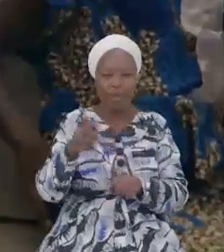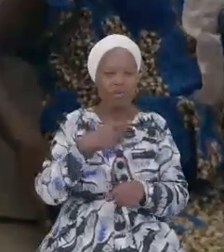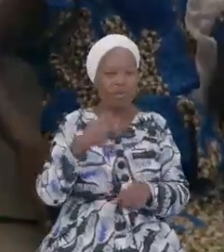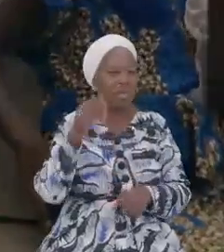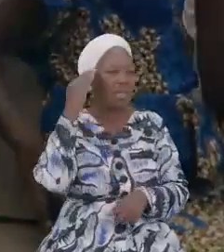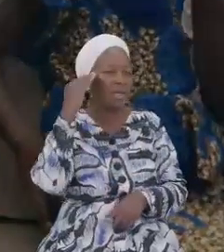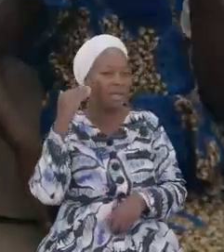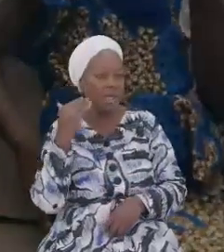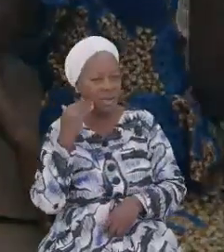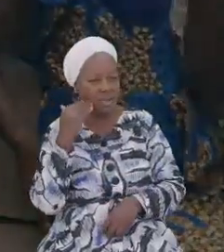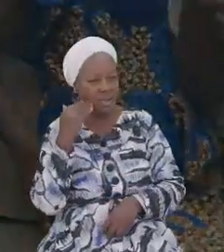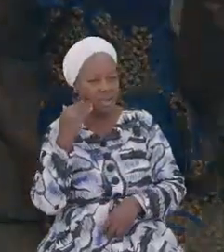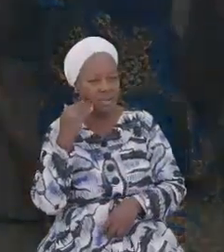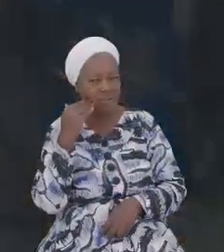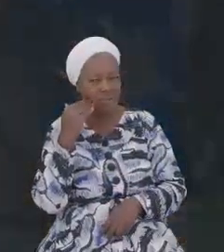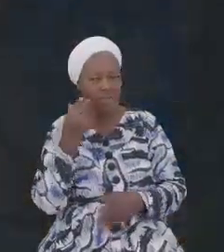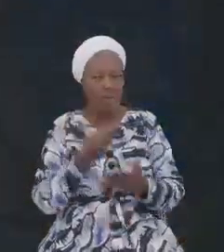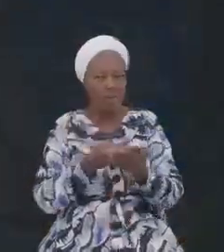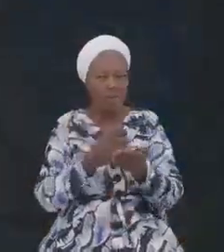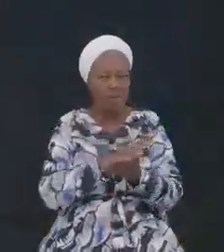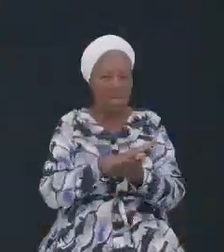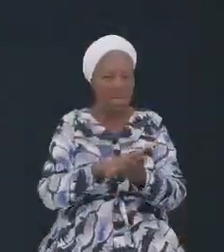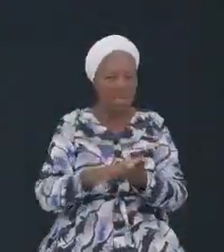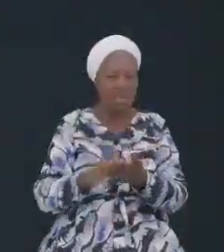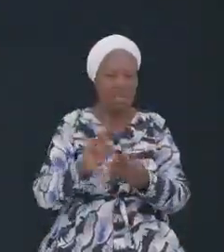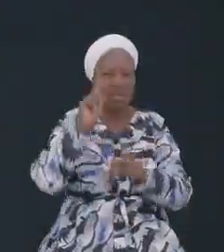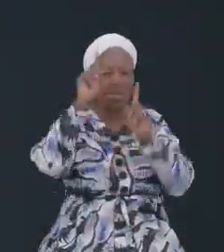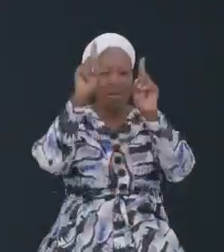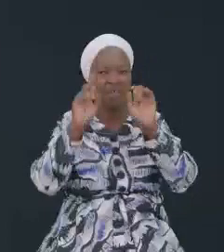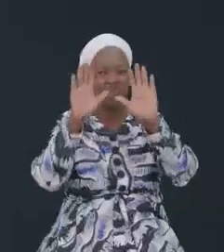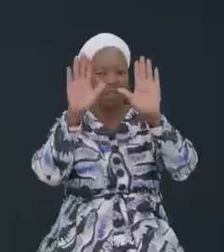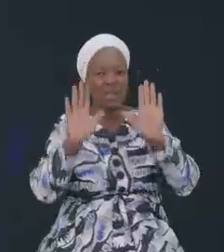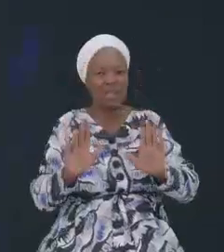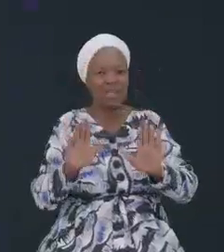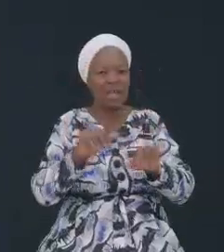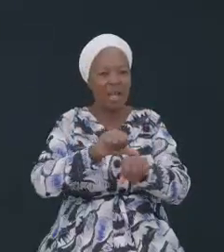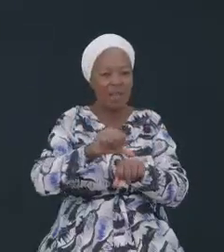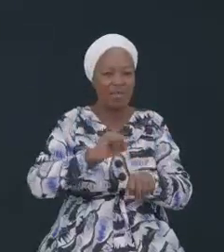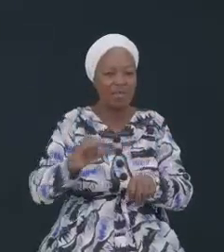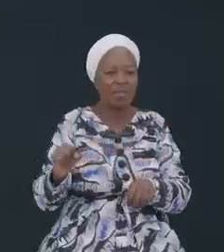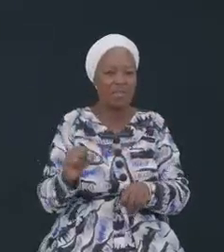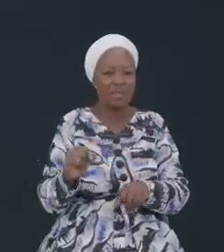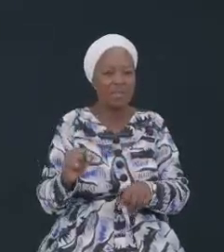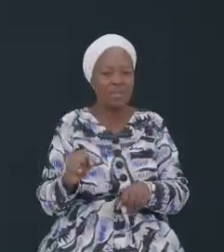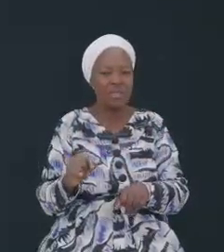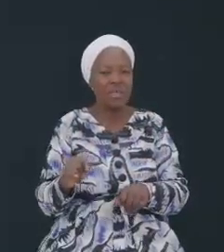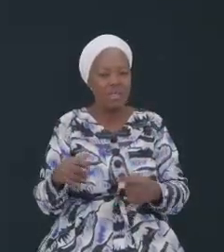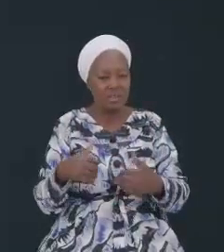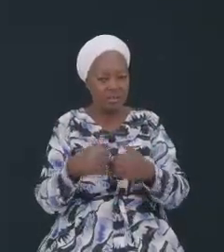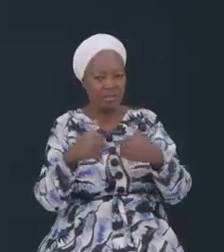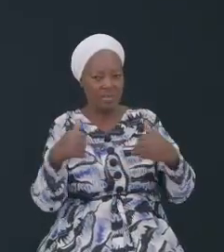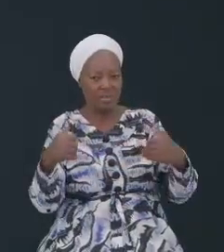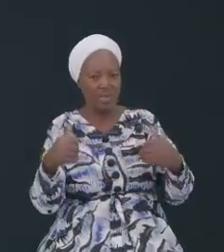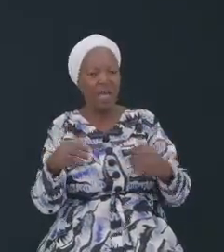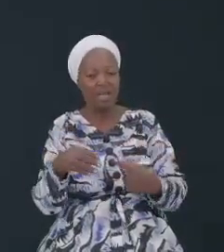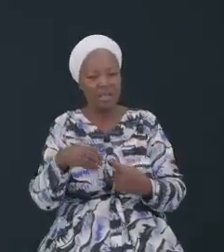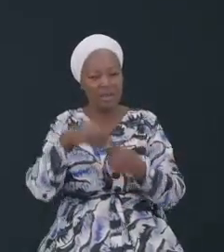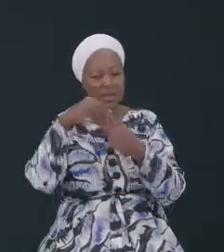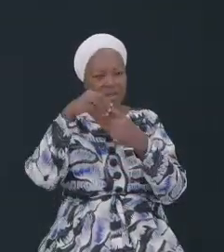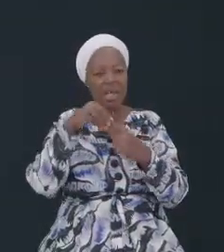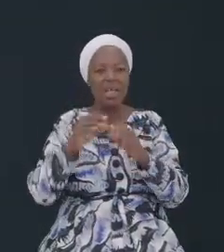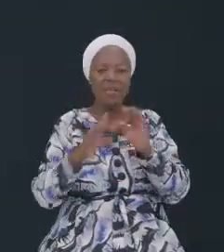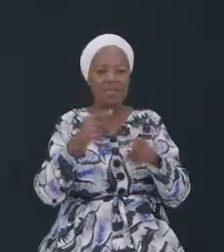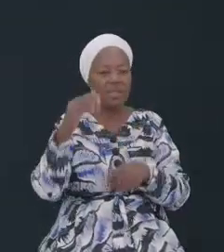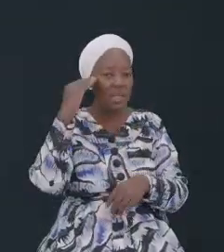head. Holiness, excellence, anointing, distinctive. If a head is